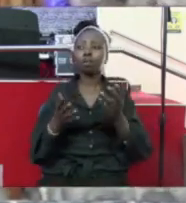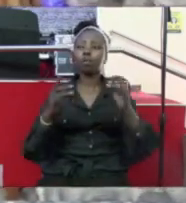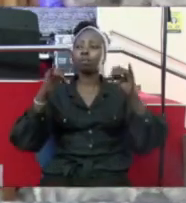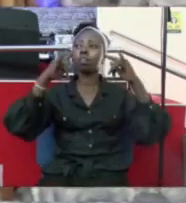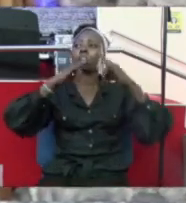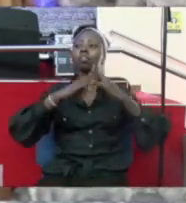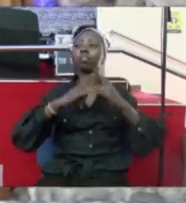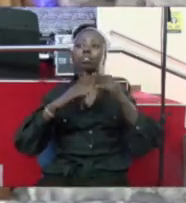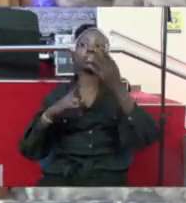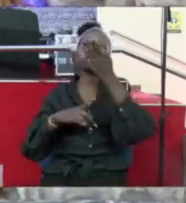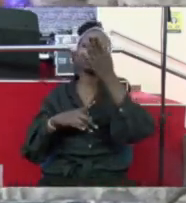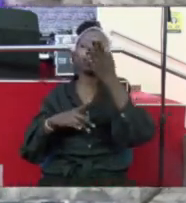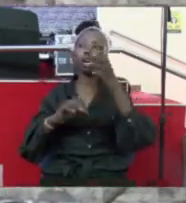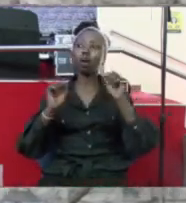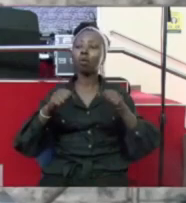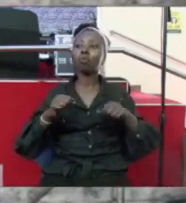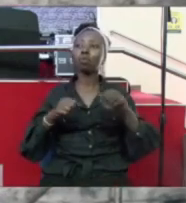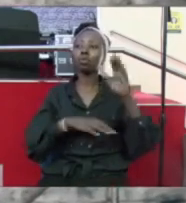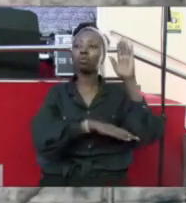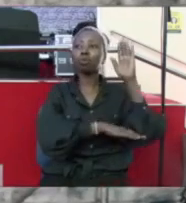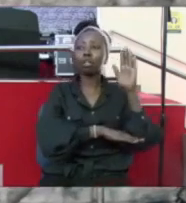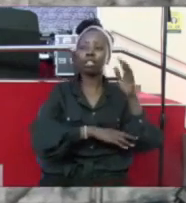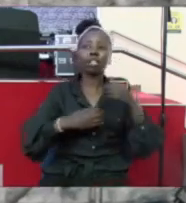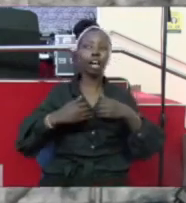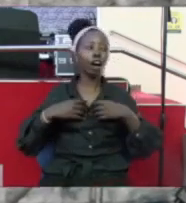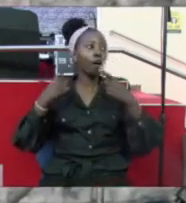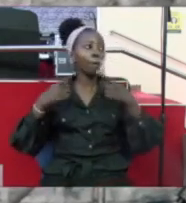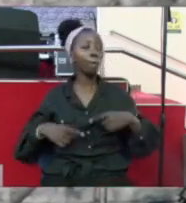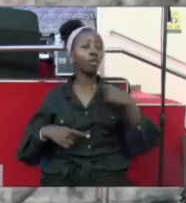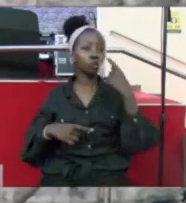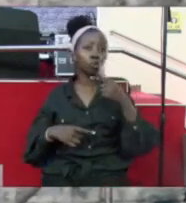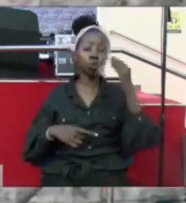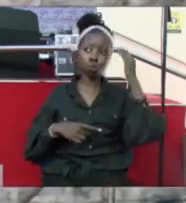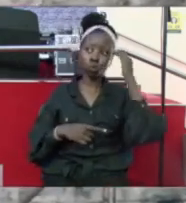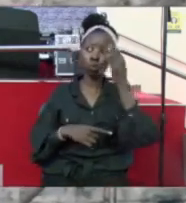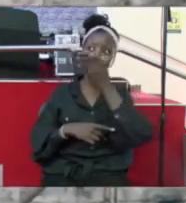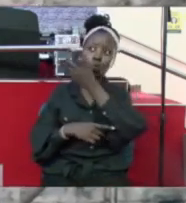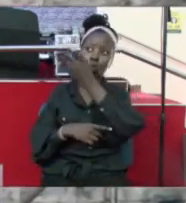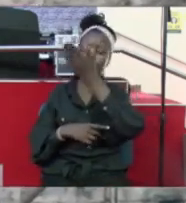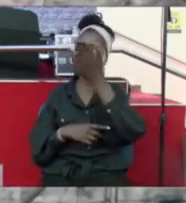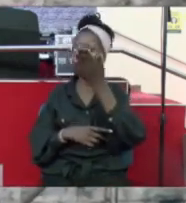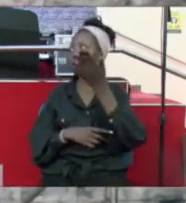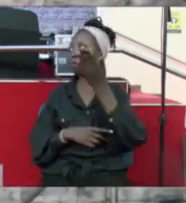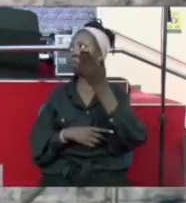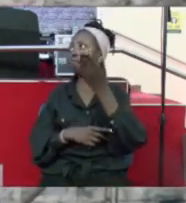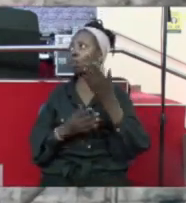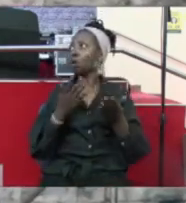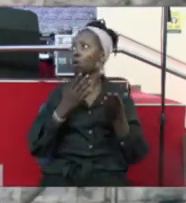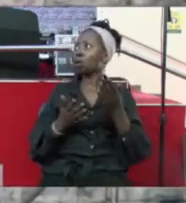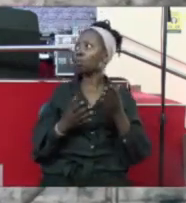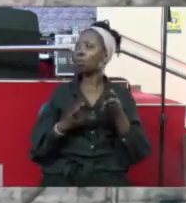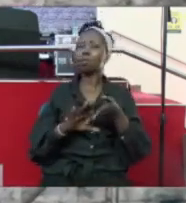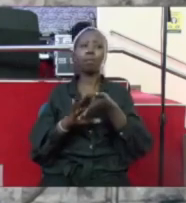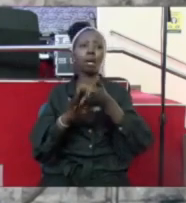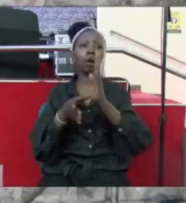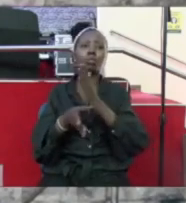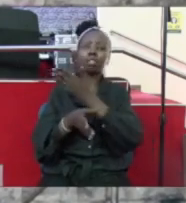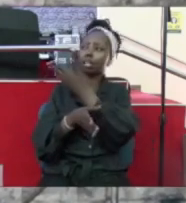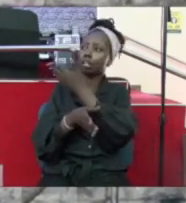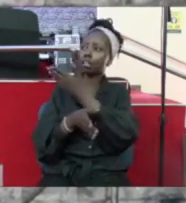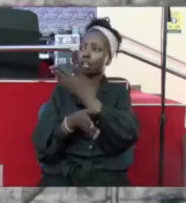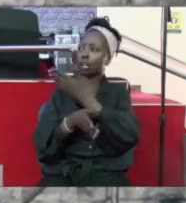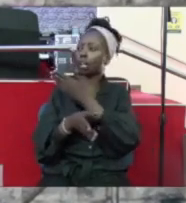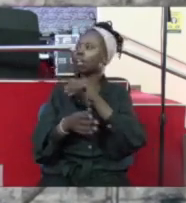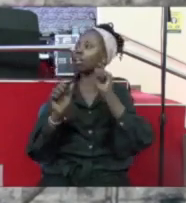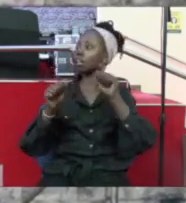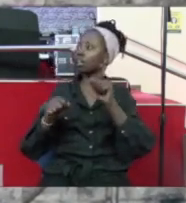there, can clap and we can know that you are there. On the balcony. Yes, we can see